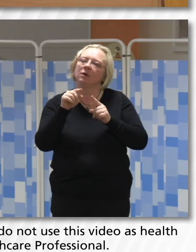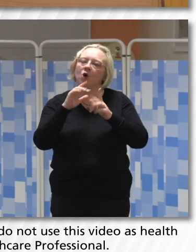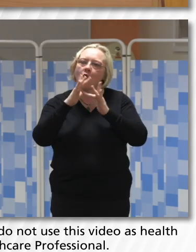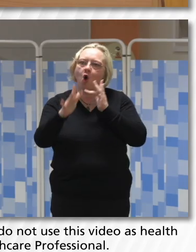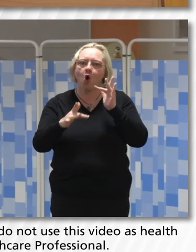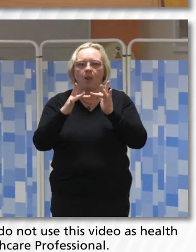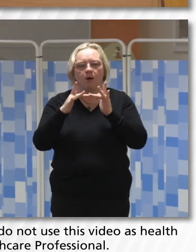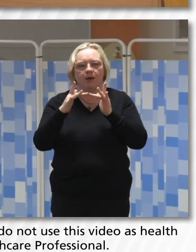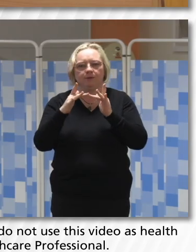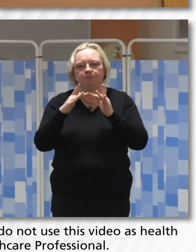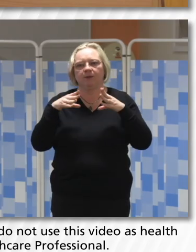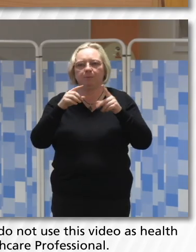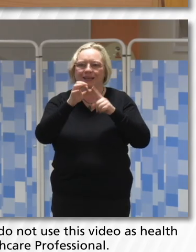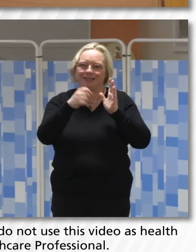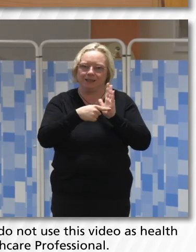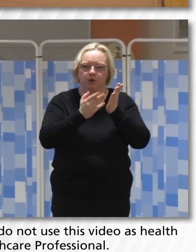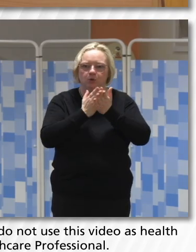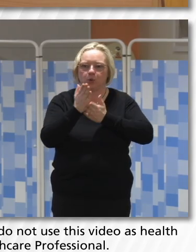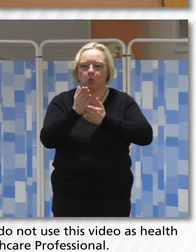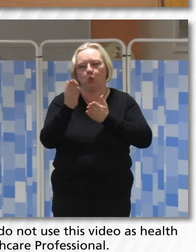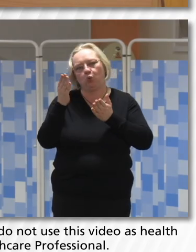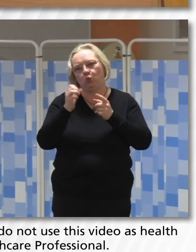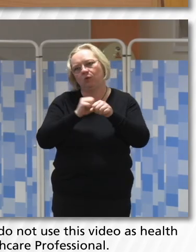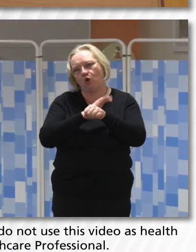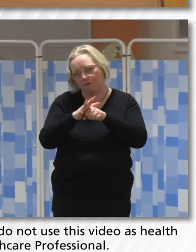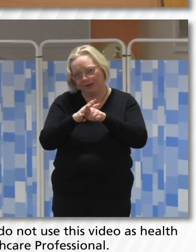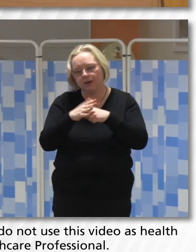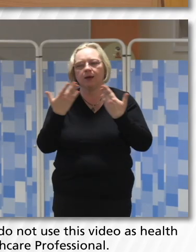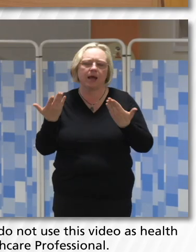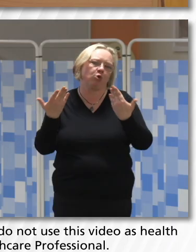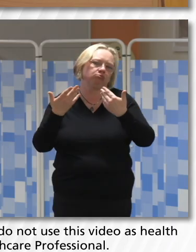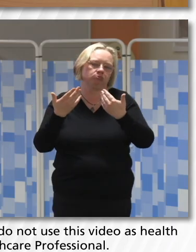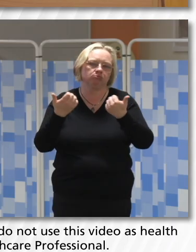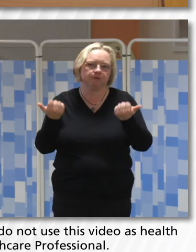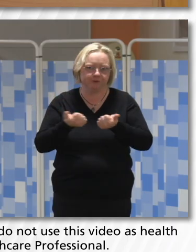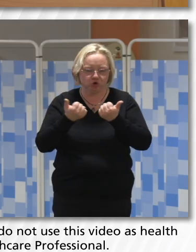the pandemic. That is finished, but the paper is